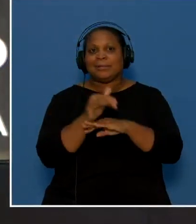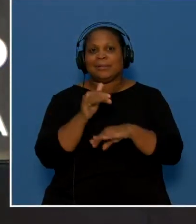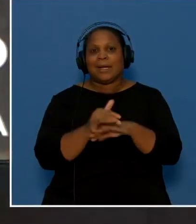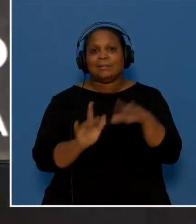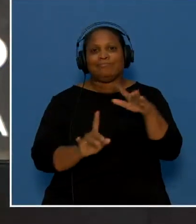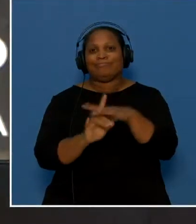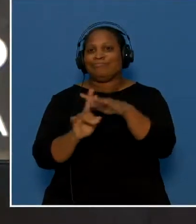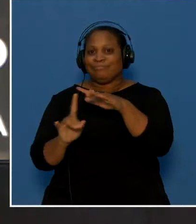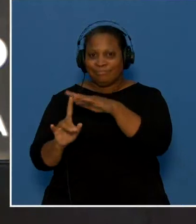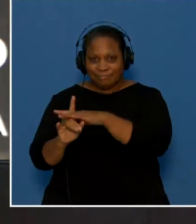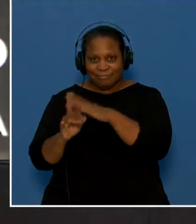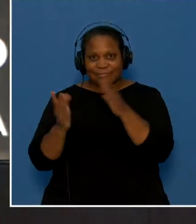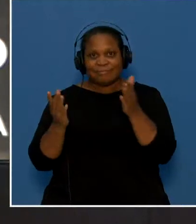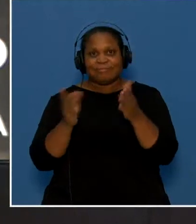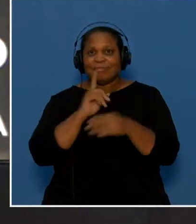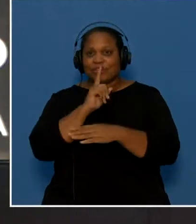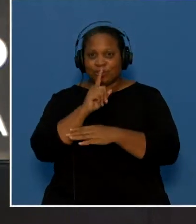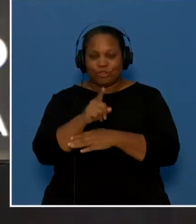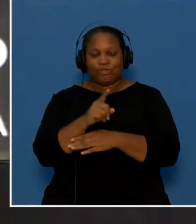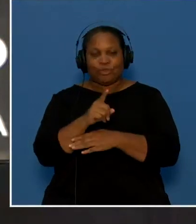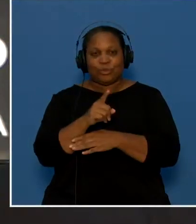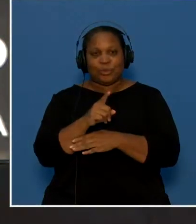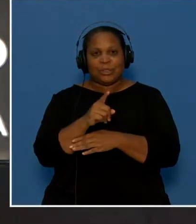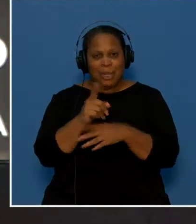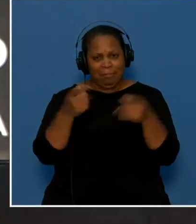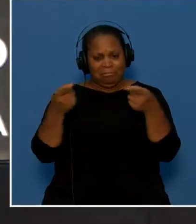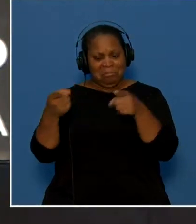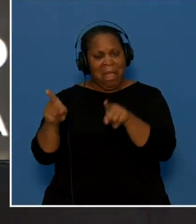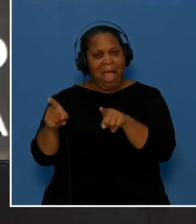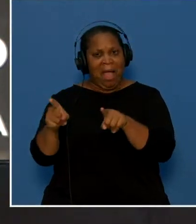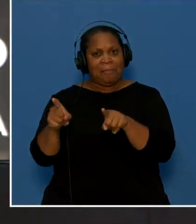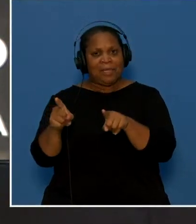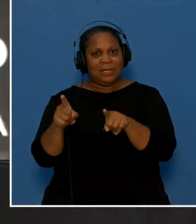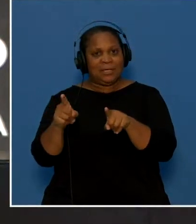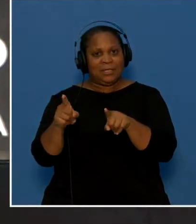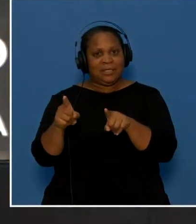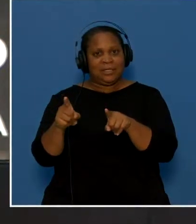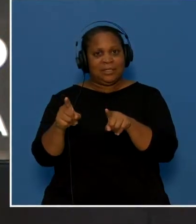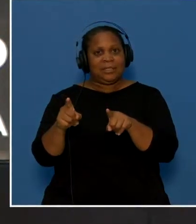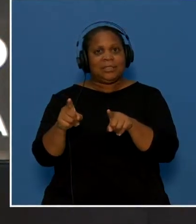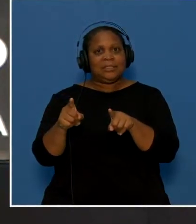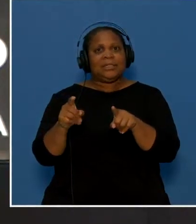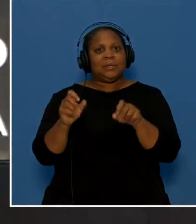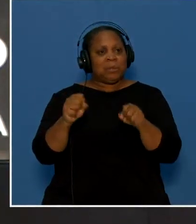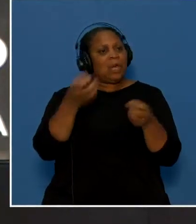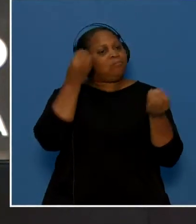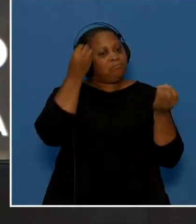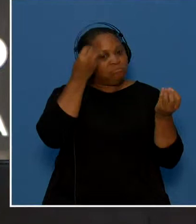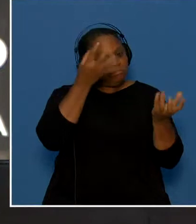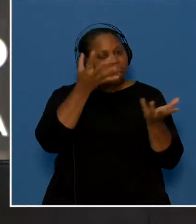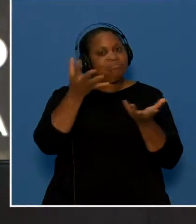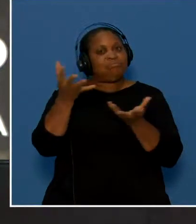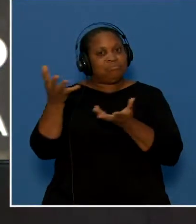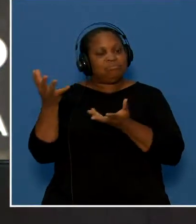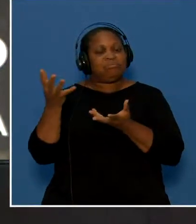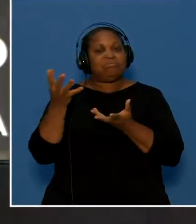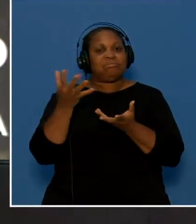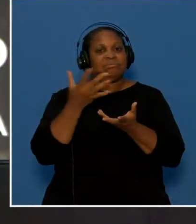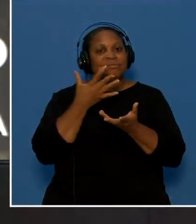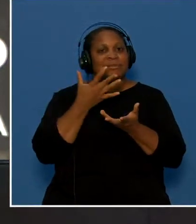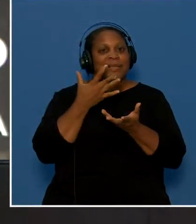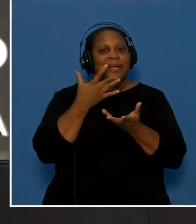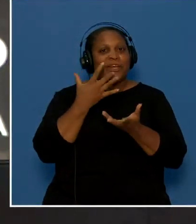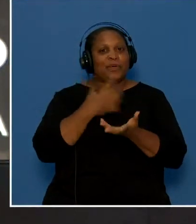press conference can happen and ensure that we are able to inform the public. I would like again to